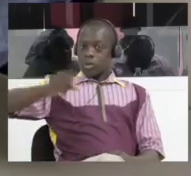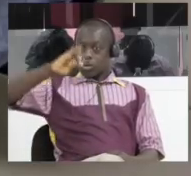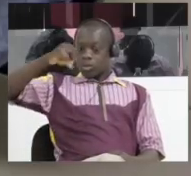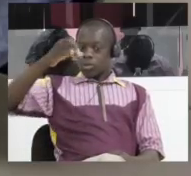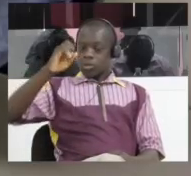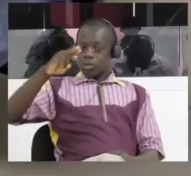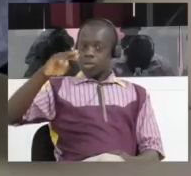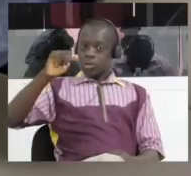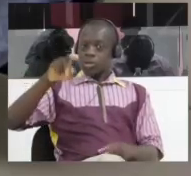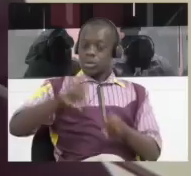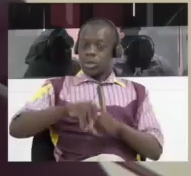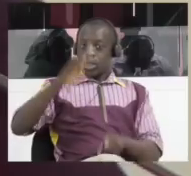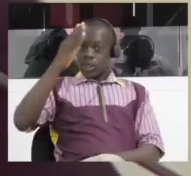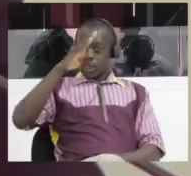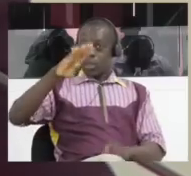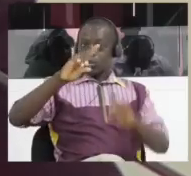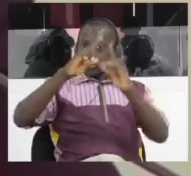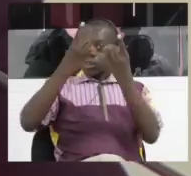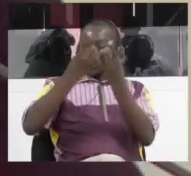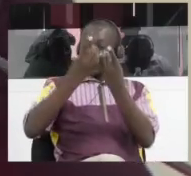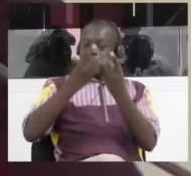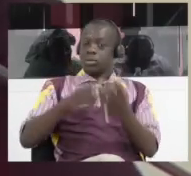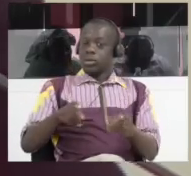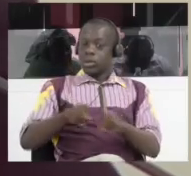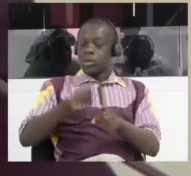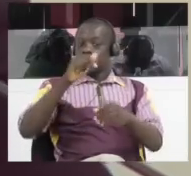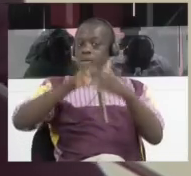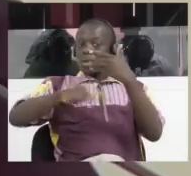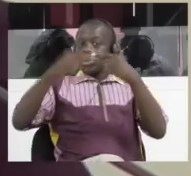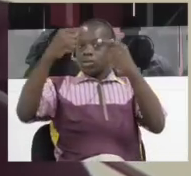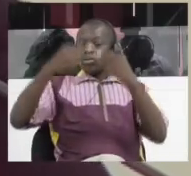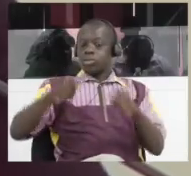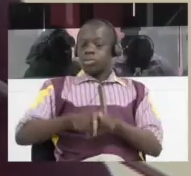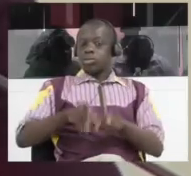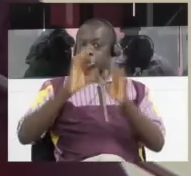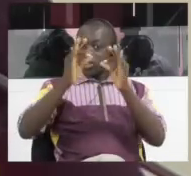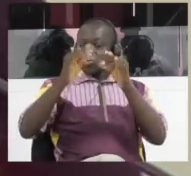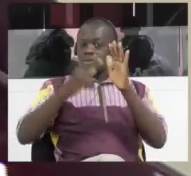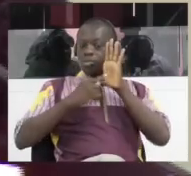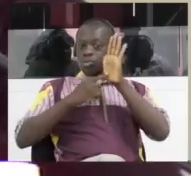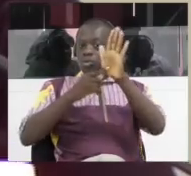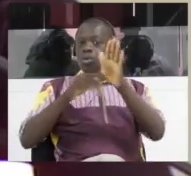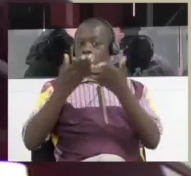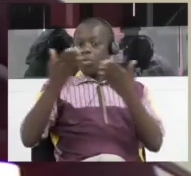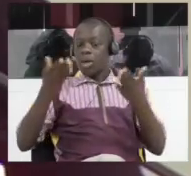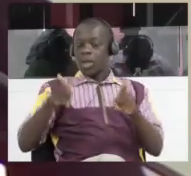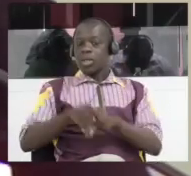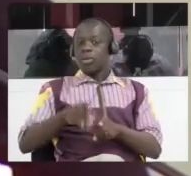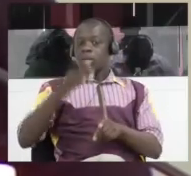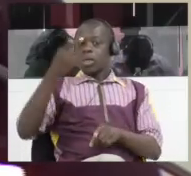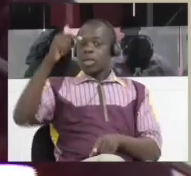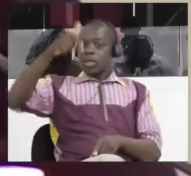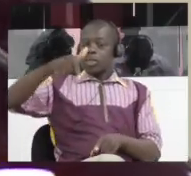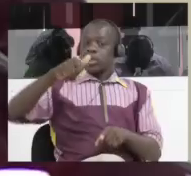Commissioner Jones, thank you, General. In your testimony, you explained, or you gave us an indication as to where the